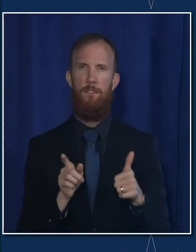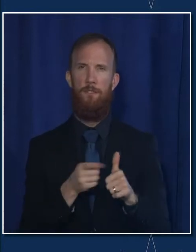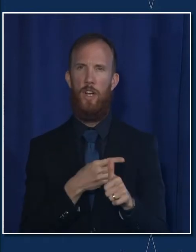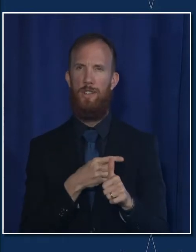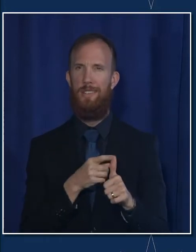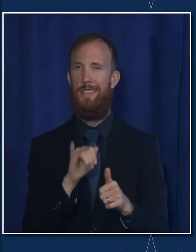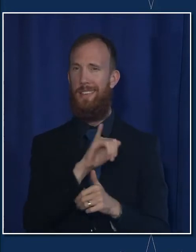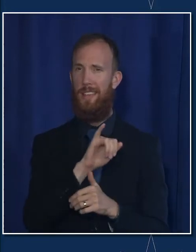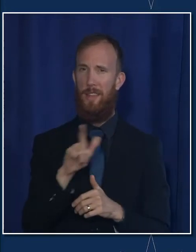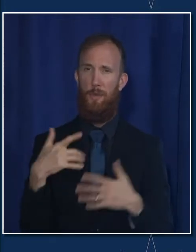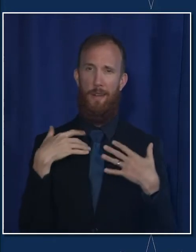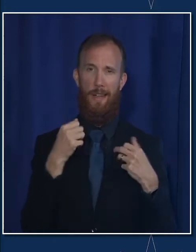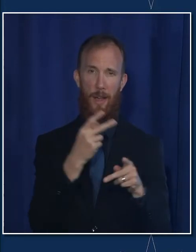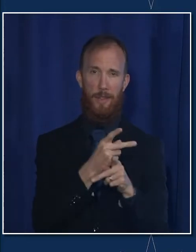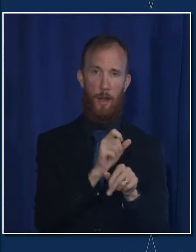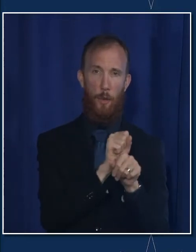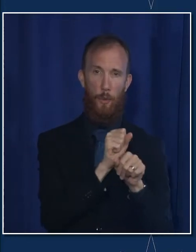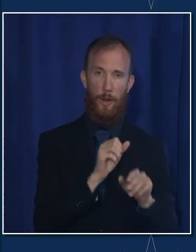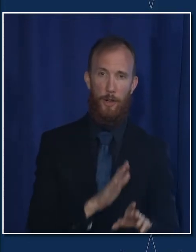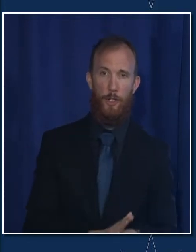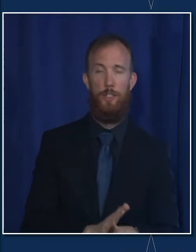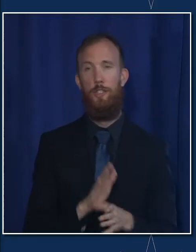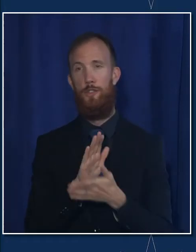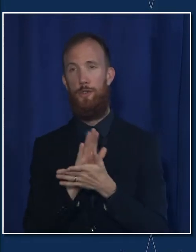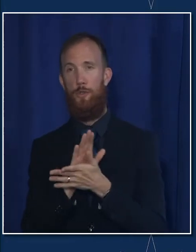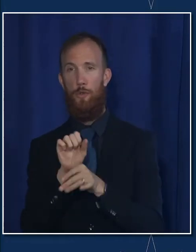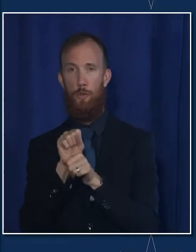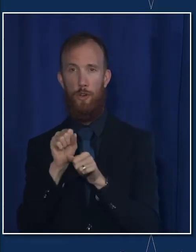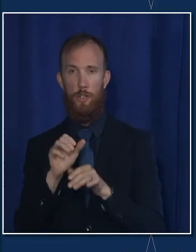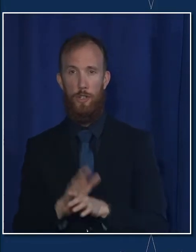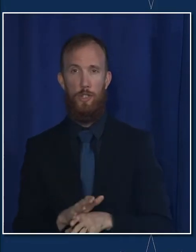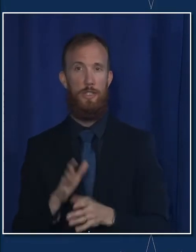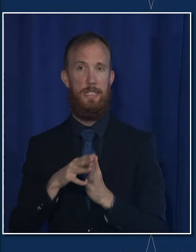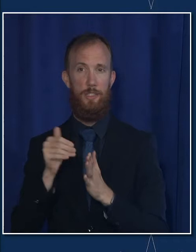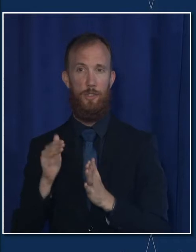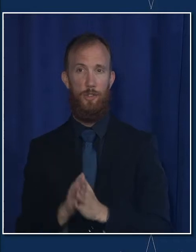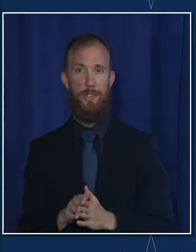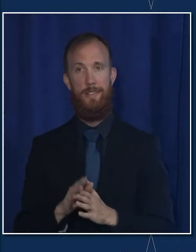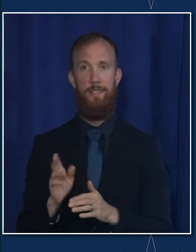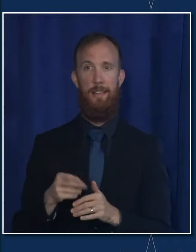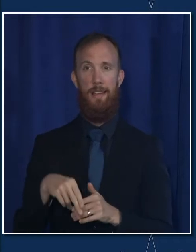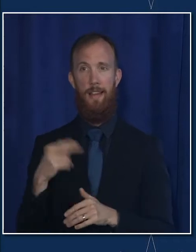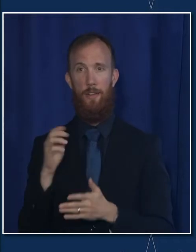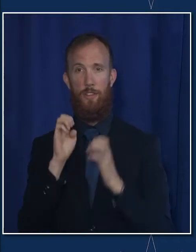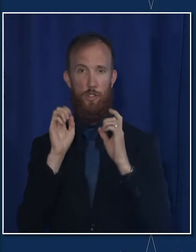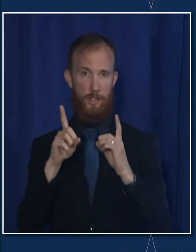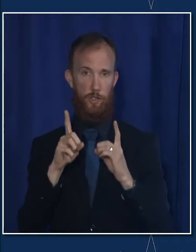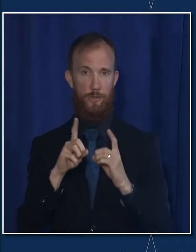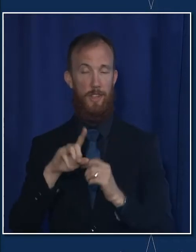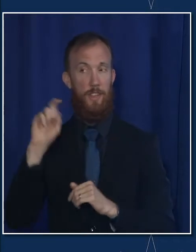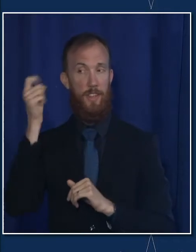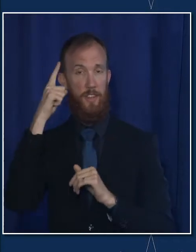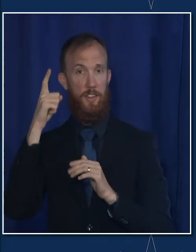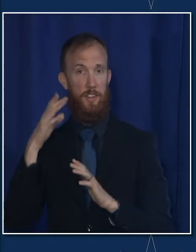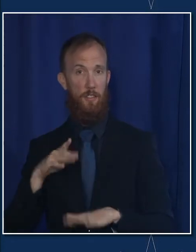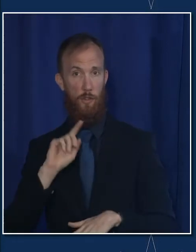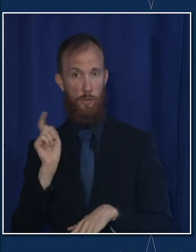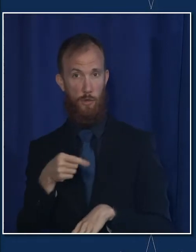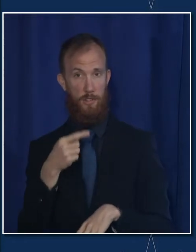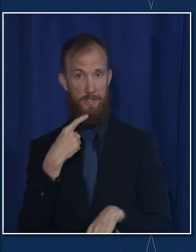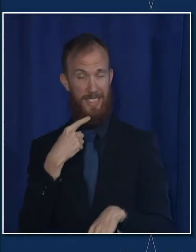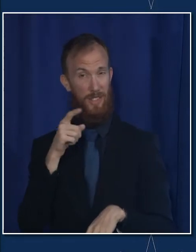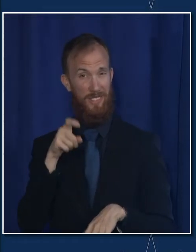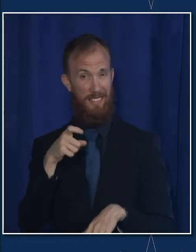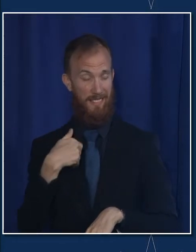healthcare workers, school personnel, and students in higher education settings that under the governor's executive order, you're meant to be vaccinated